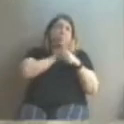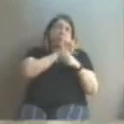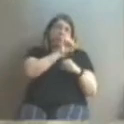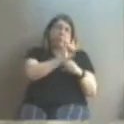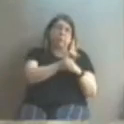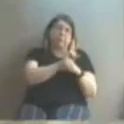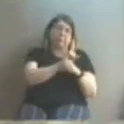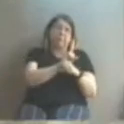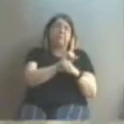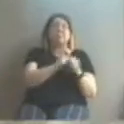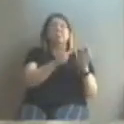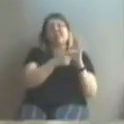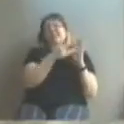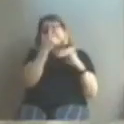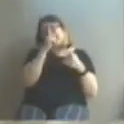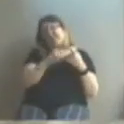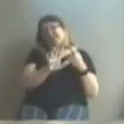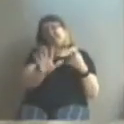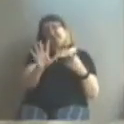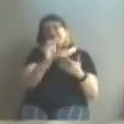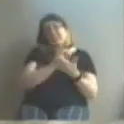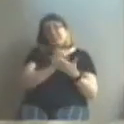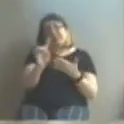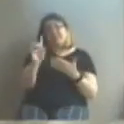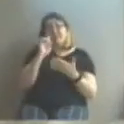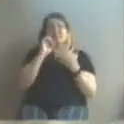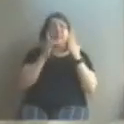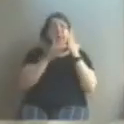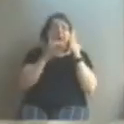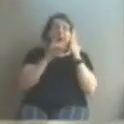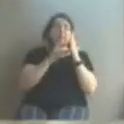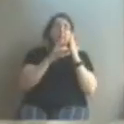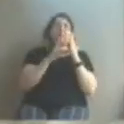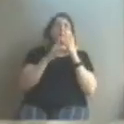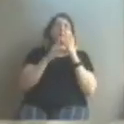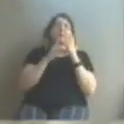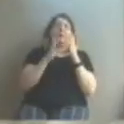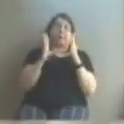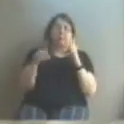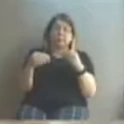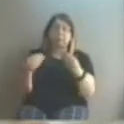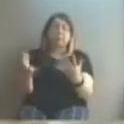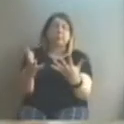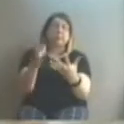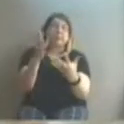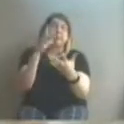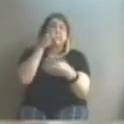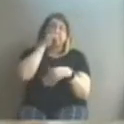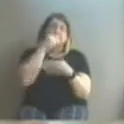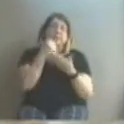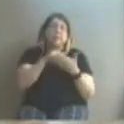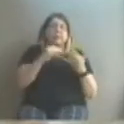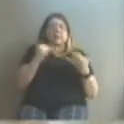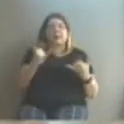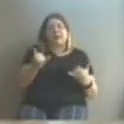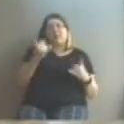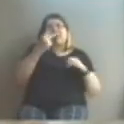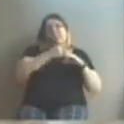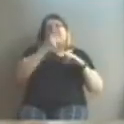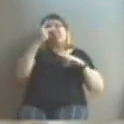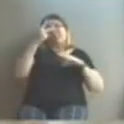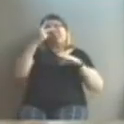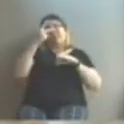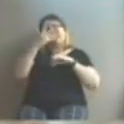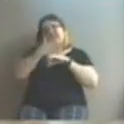So what took 3 to 5 weeks to get technology back in the kids' hands of kids is now only taking 3 to 5 days